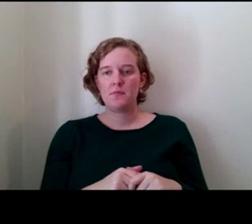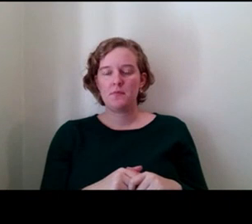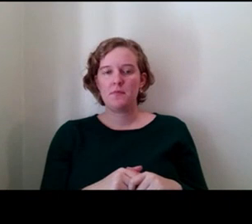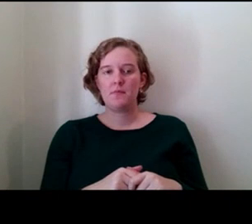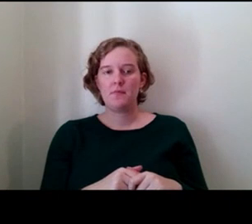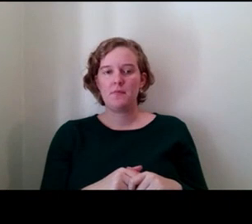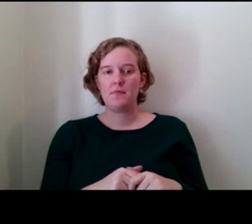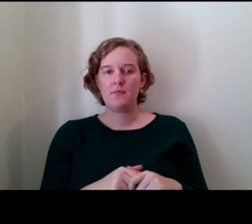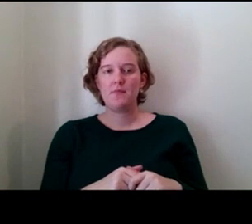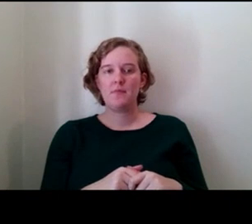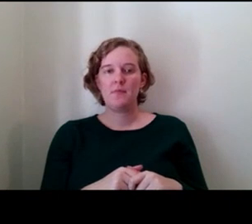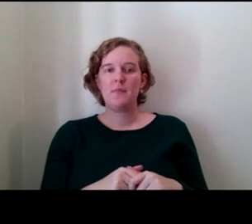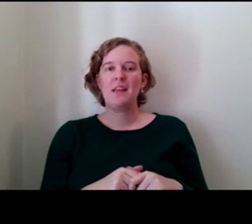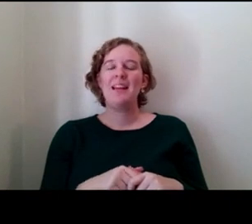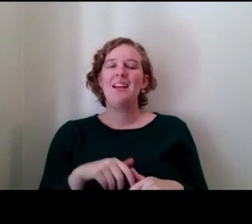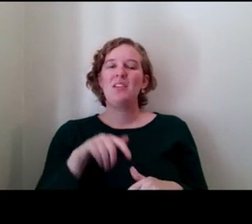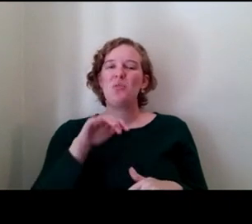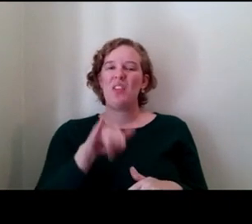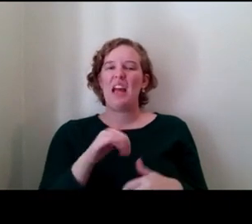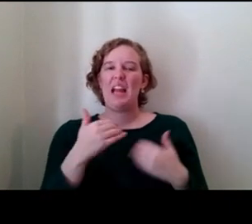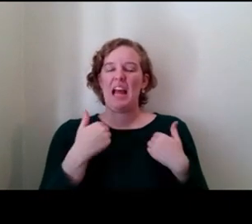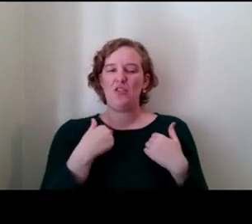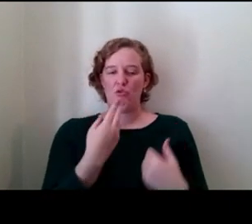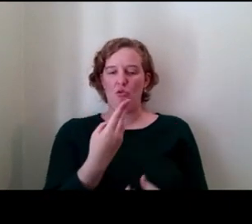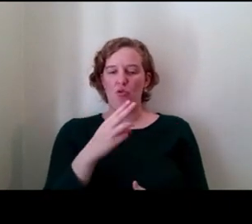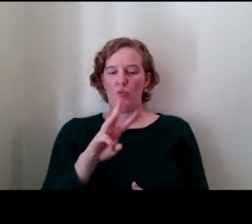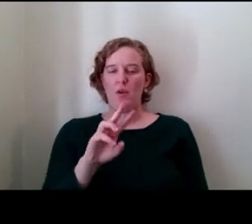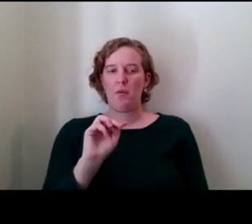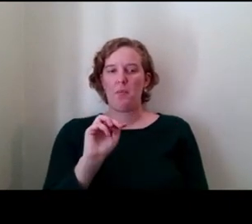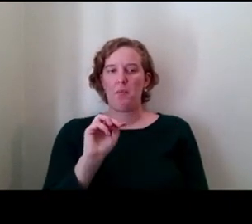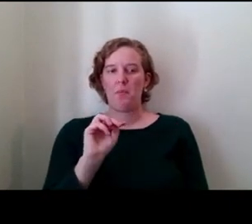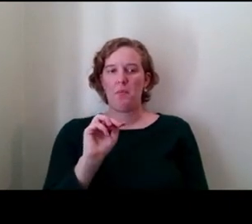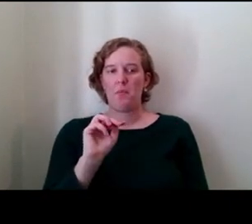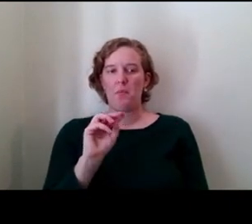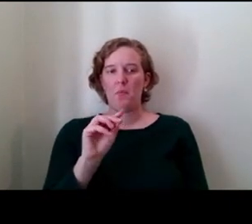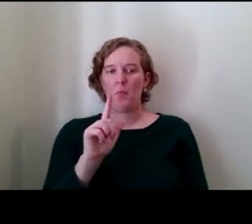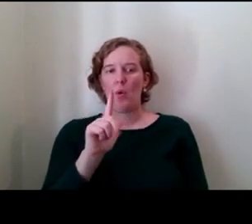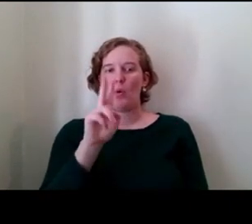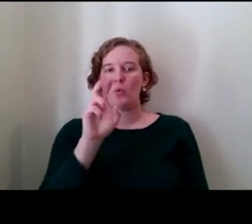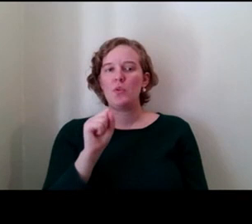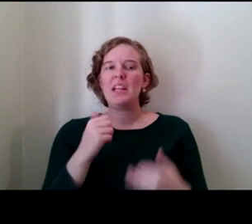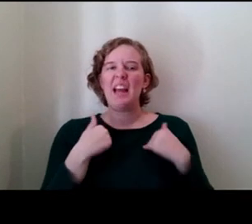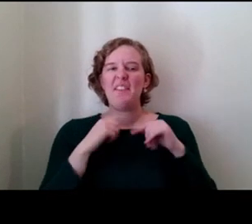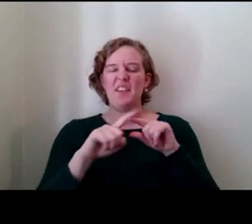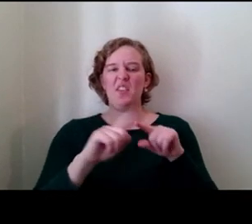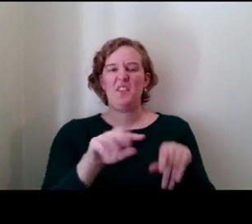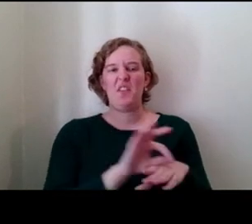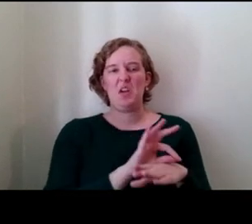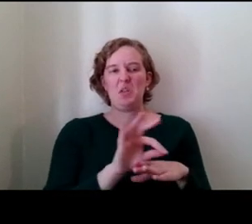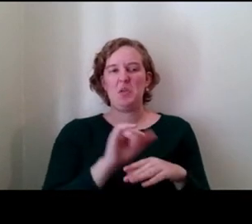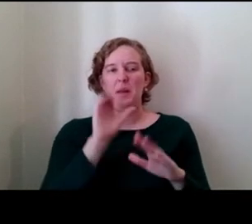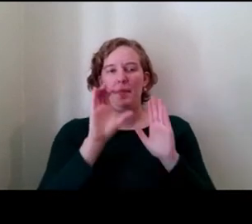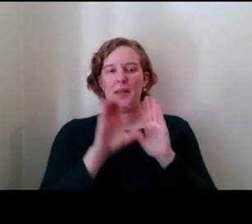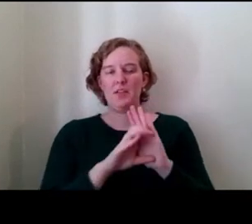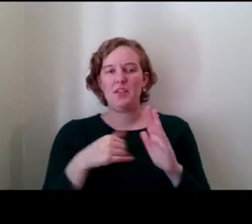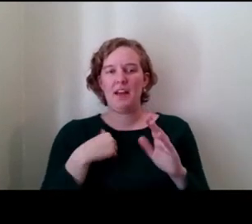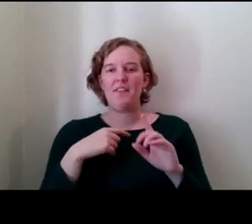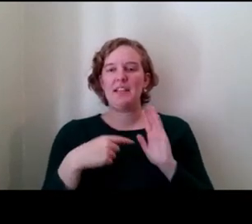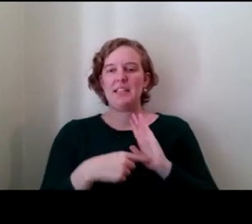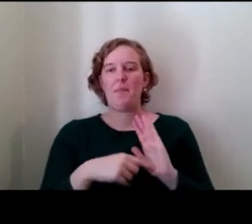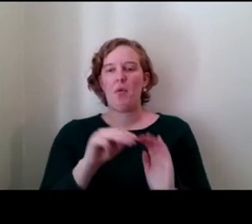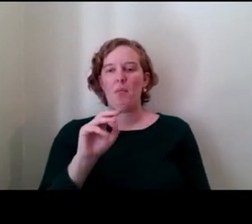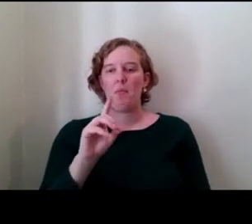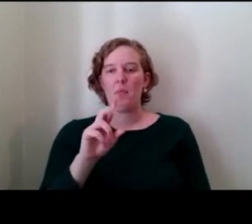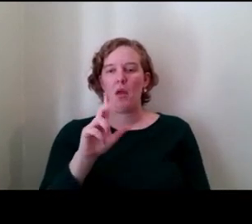Gadgeteer consists of a set of hardware modules. Each of them has some kind of functionality. So in the picture here, some example modules. So